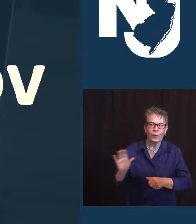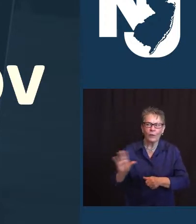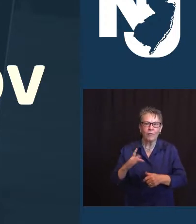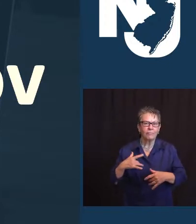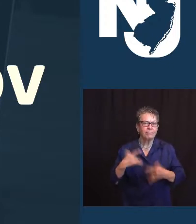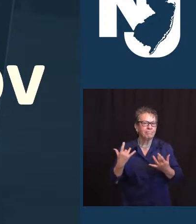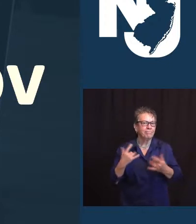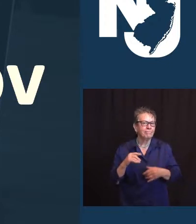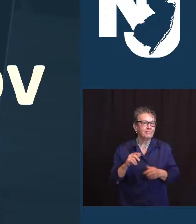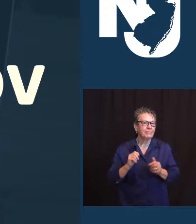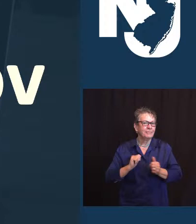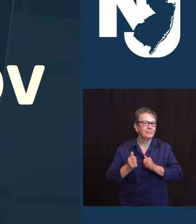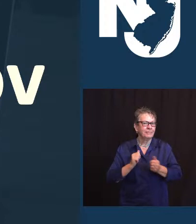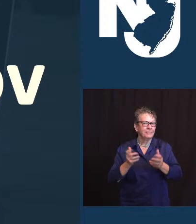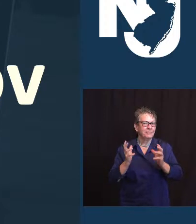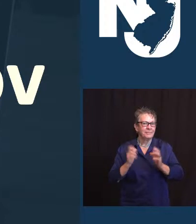and